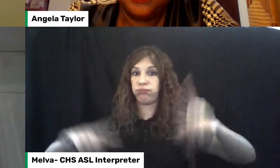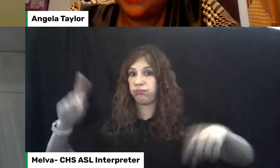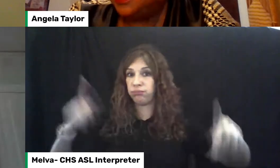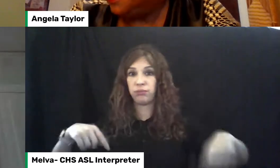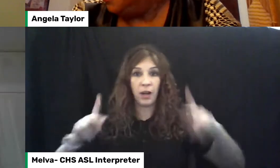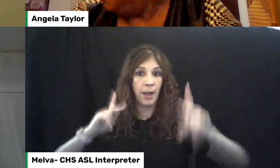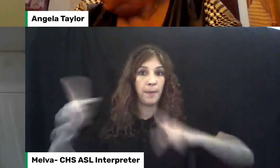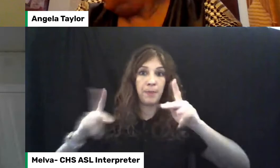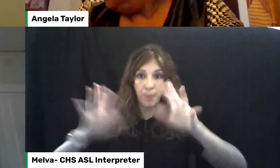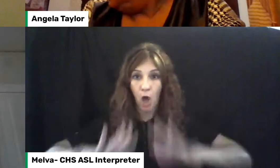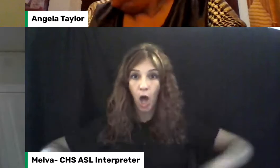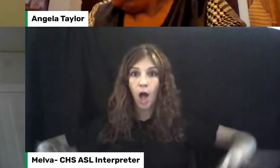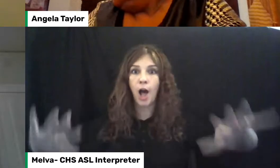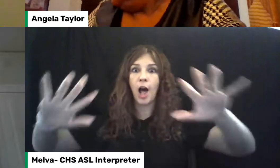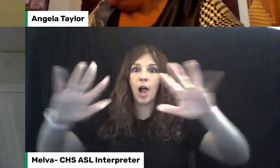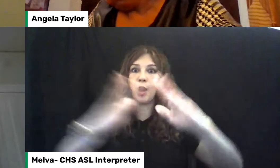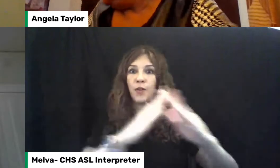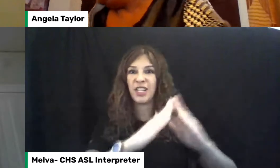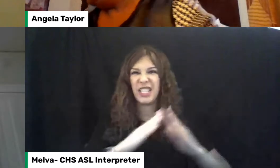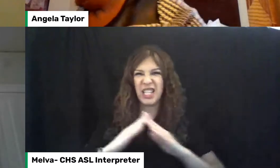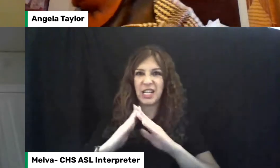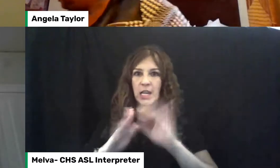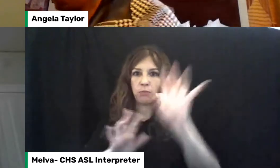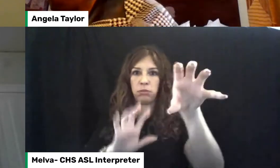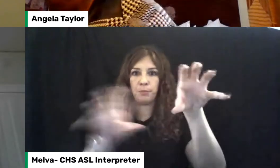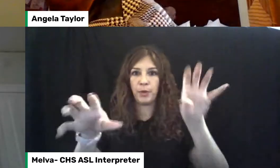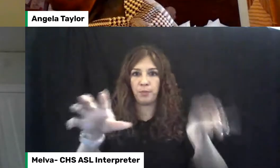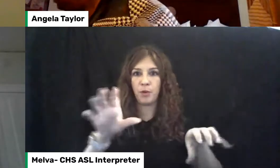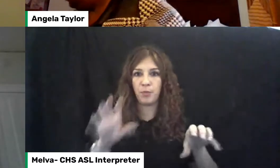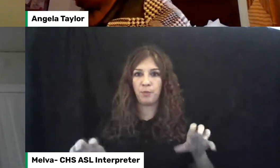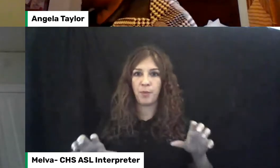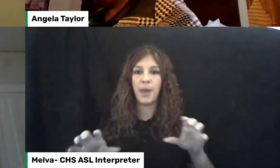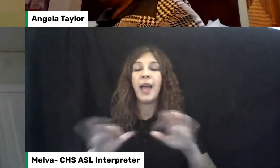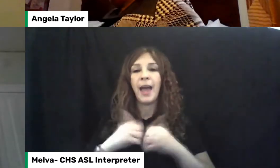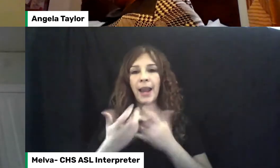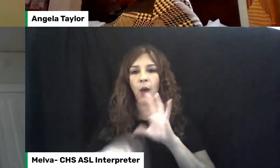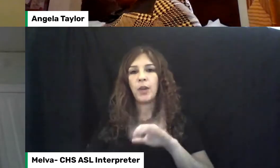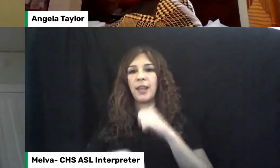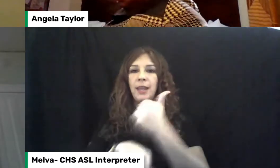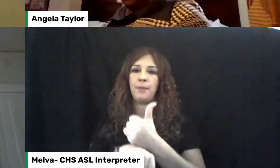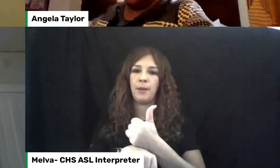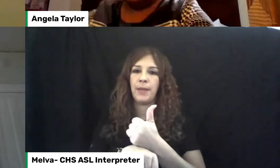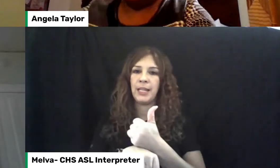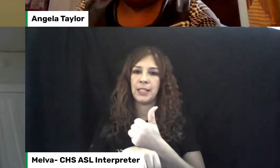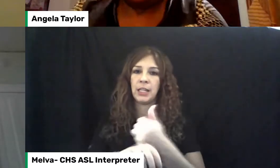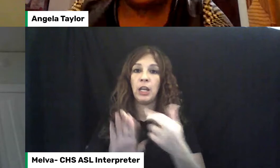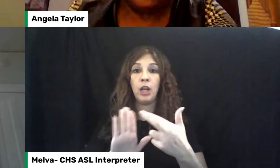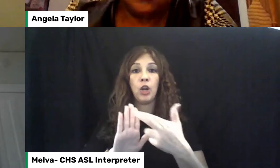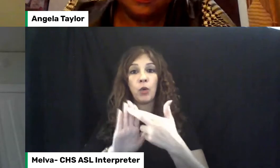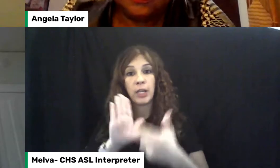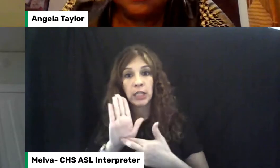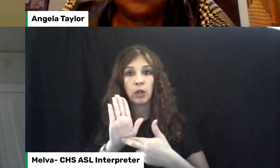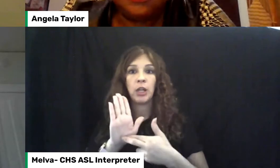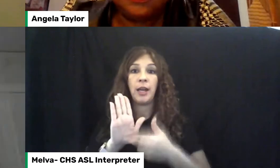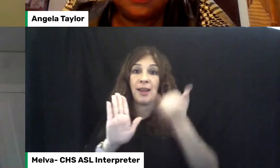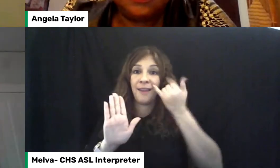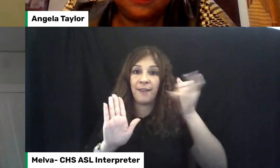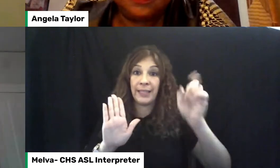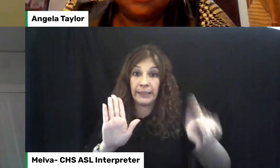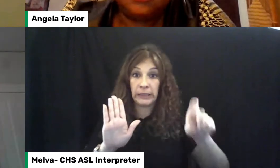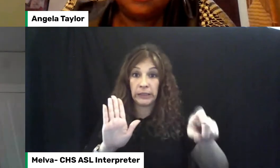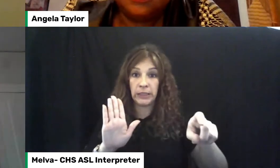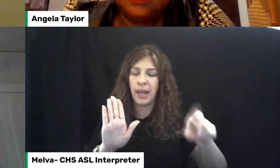city to implement specific criteria when needed. I think we proved our